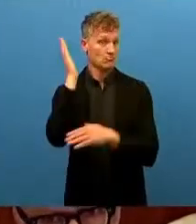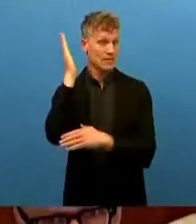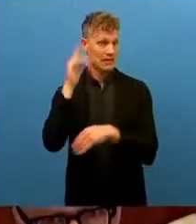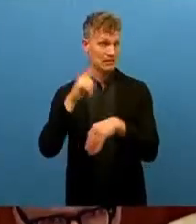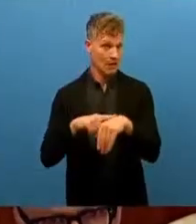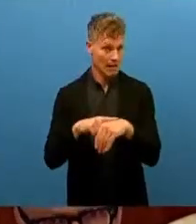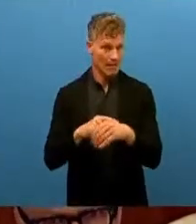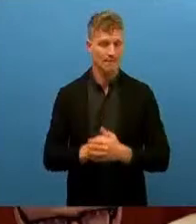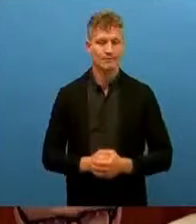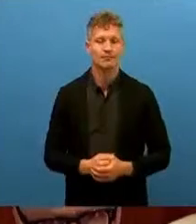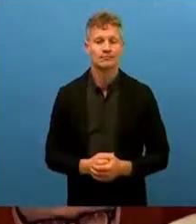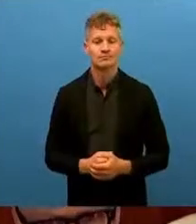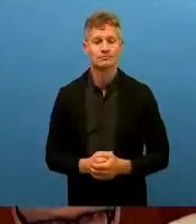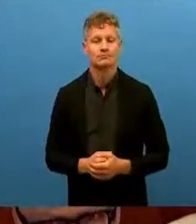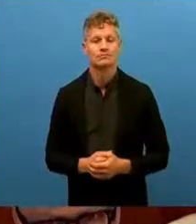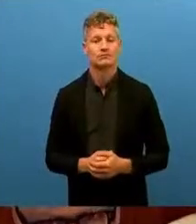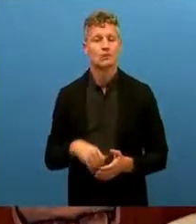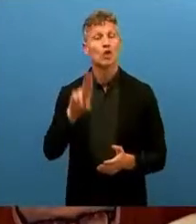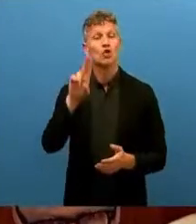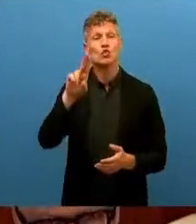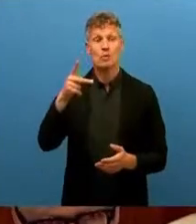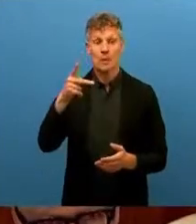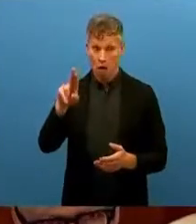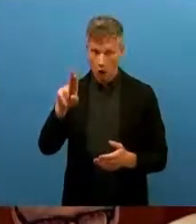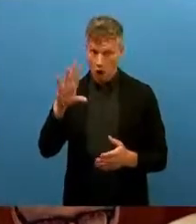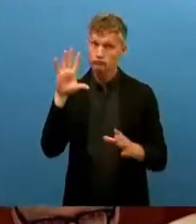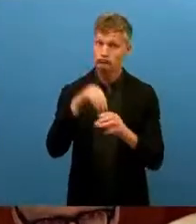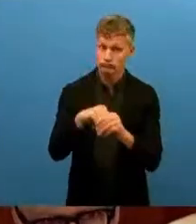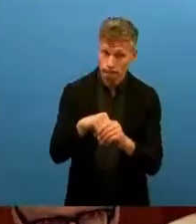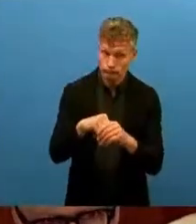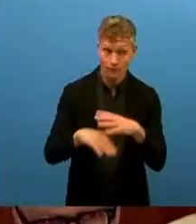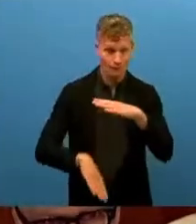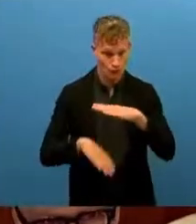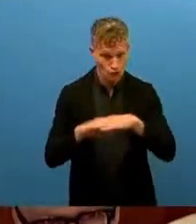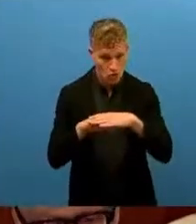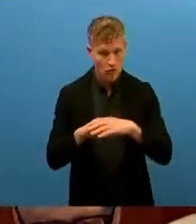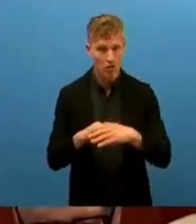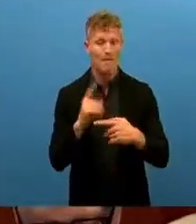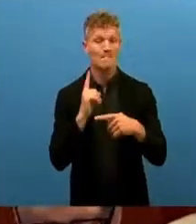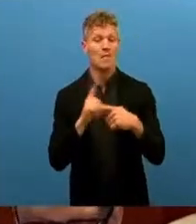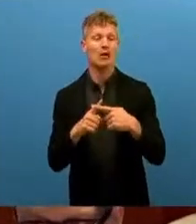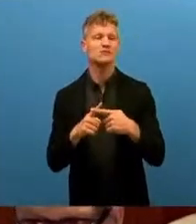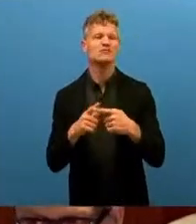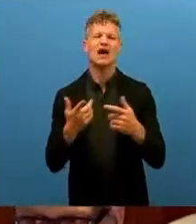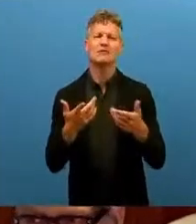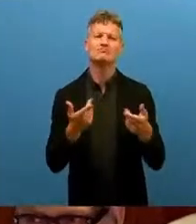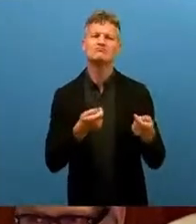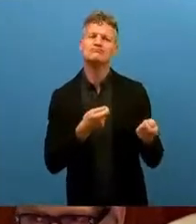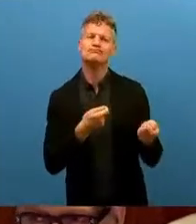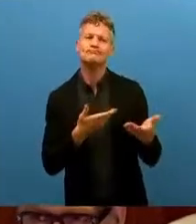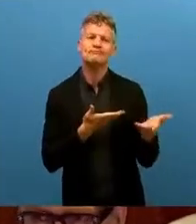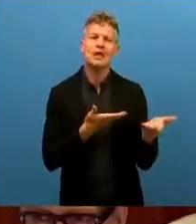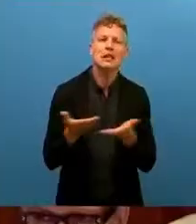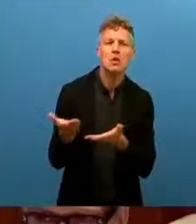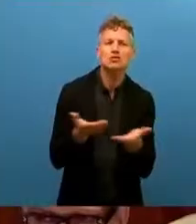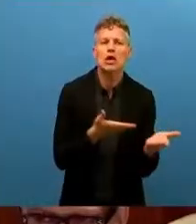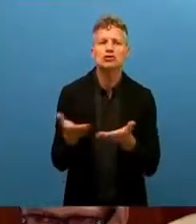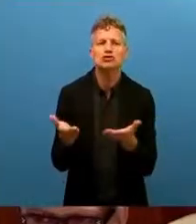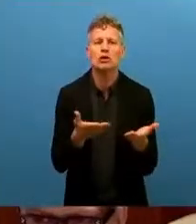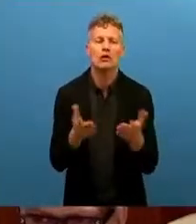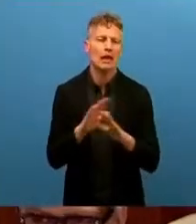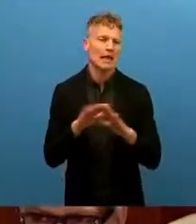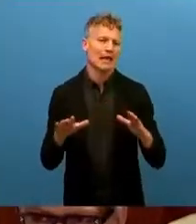negotiations. The shared views expressed was that these modalities should reflect the principles of self-determination